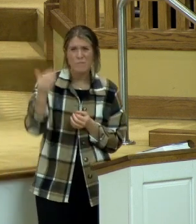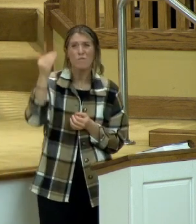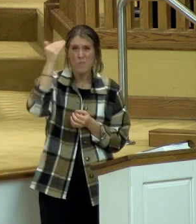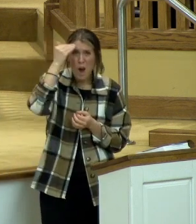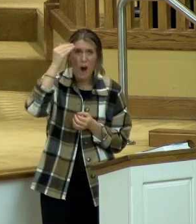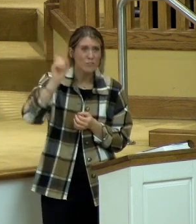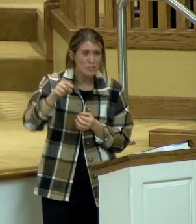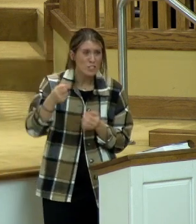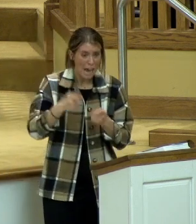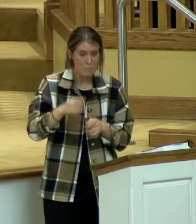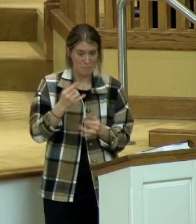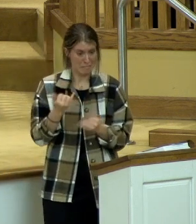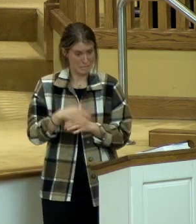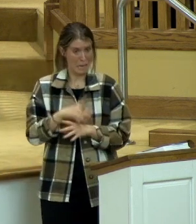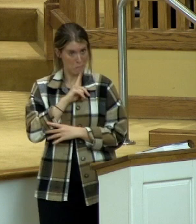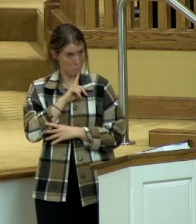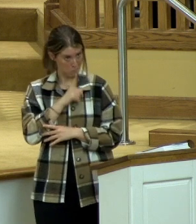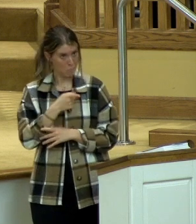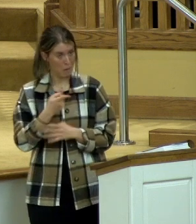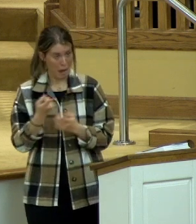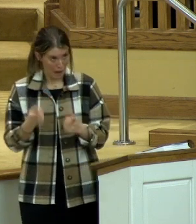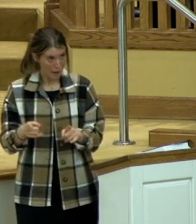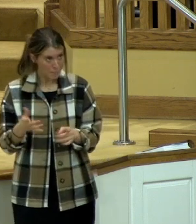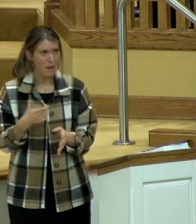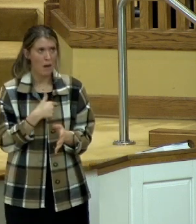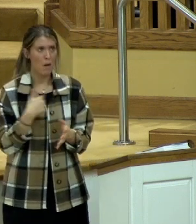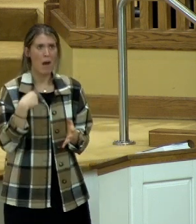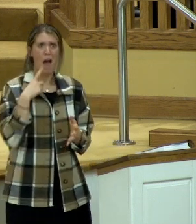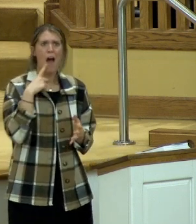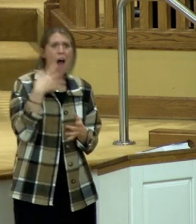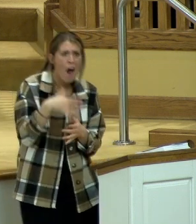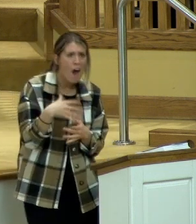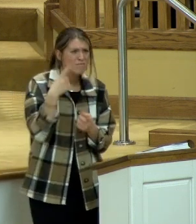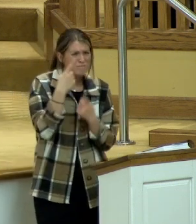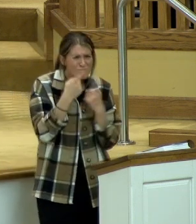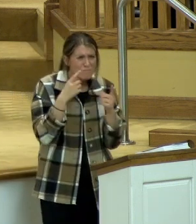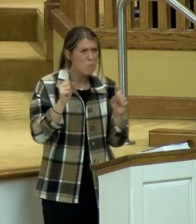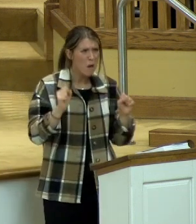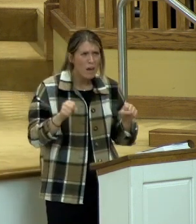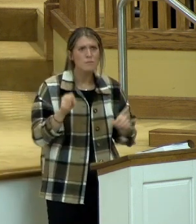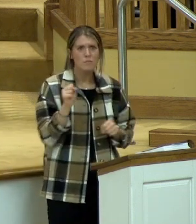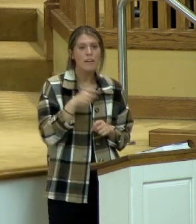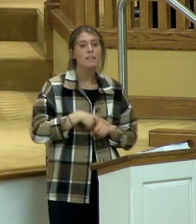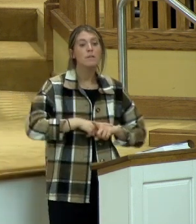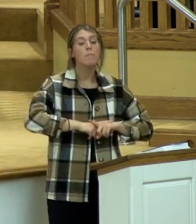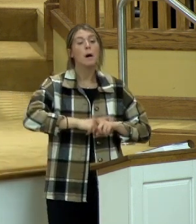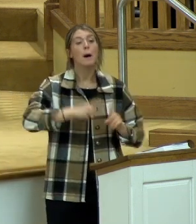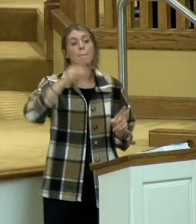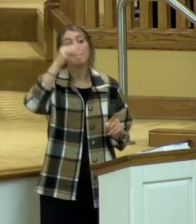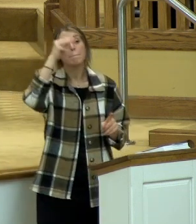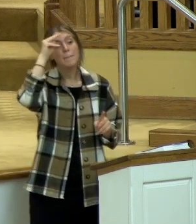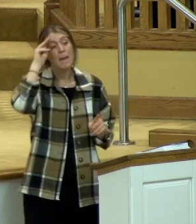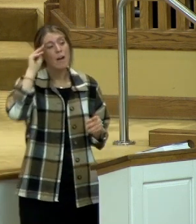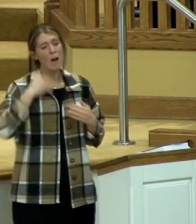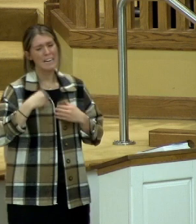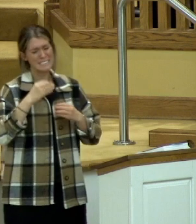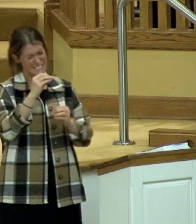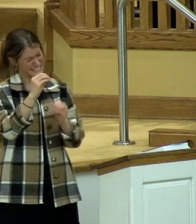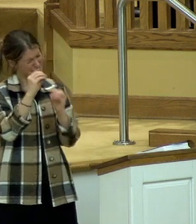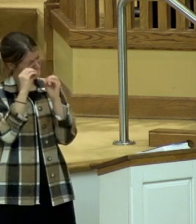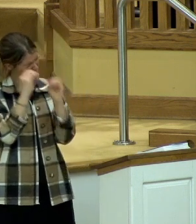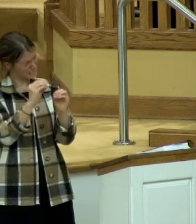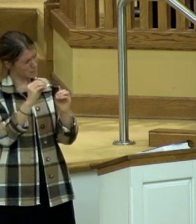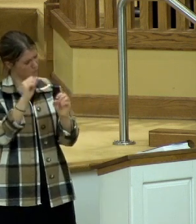happen someday. Could this be the night? We're marveling at it. This is possible. But see, Mary had zero